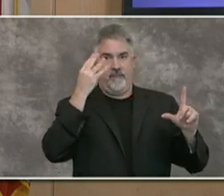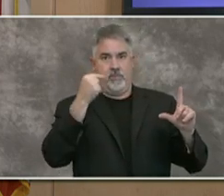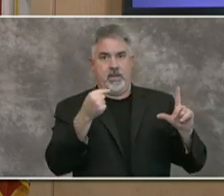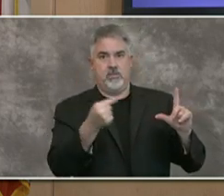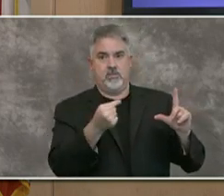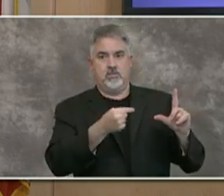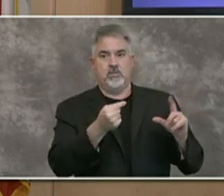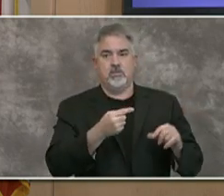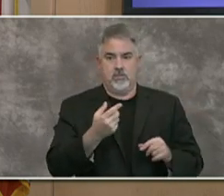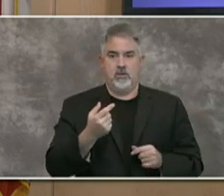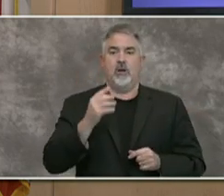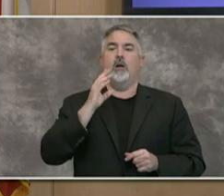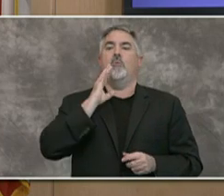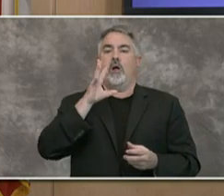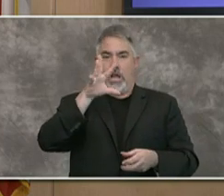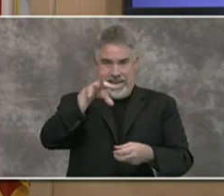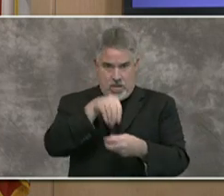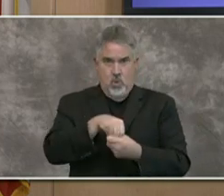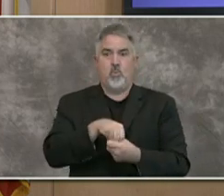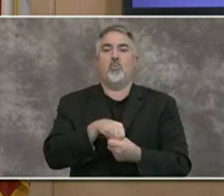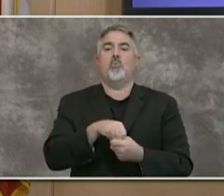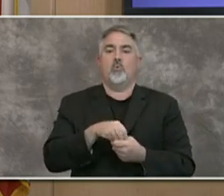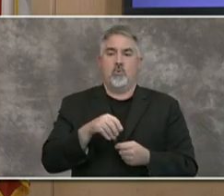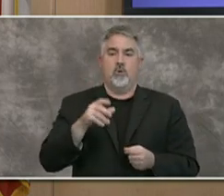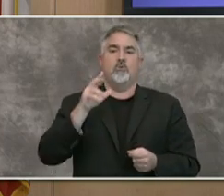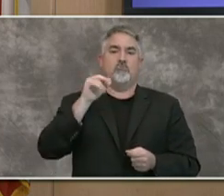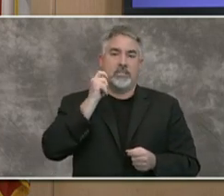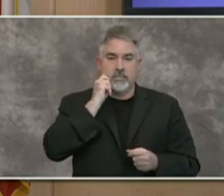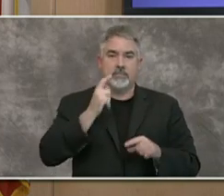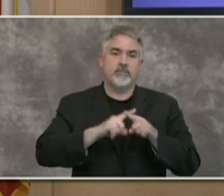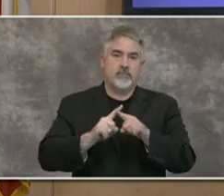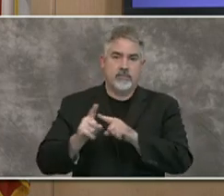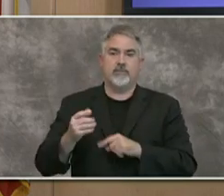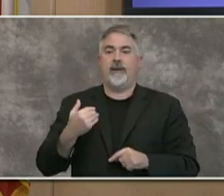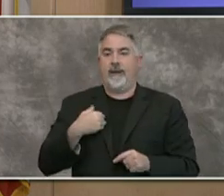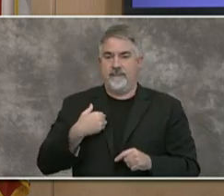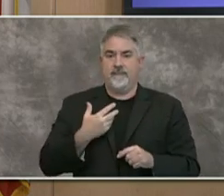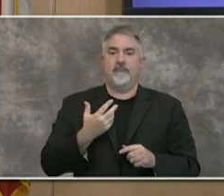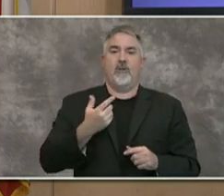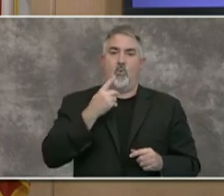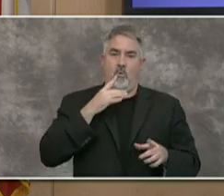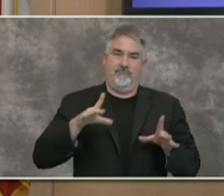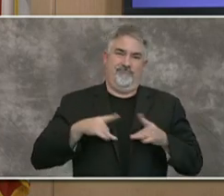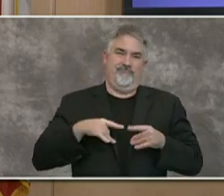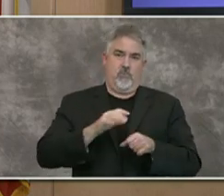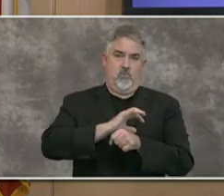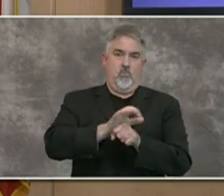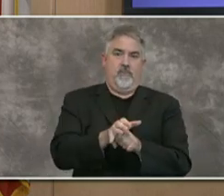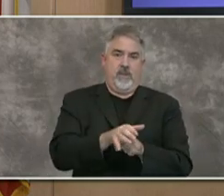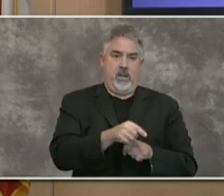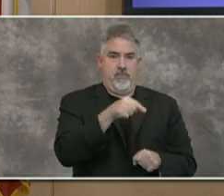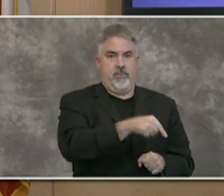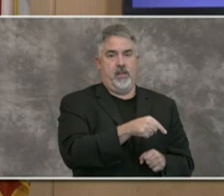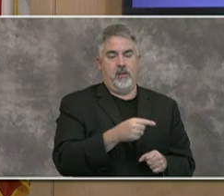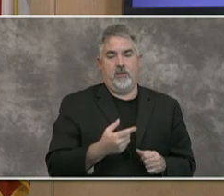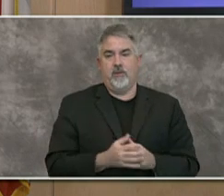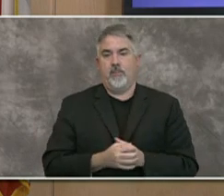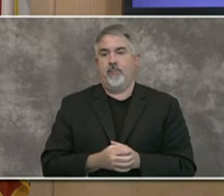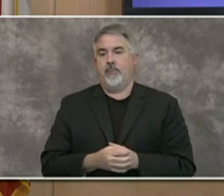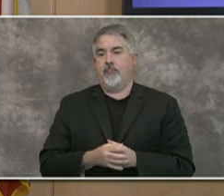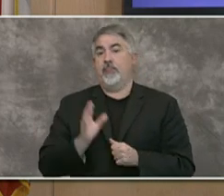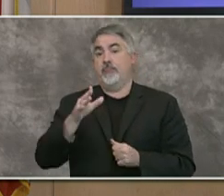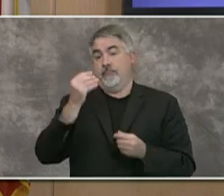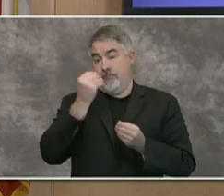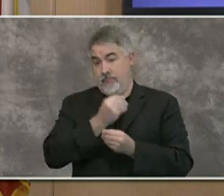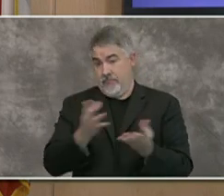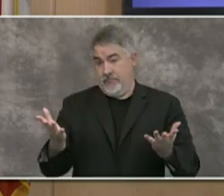We will be including racial data for positive COVID cases. I want to preview you what will be on the